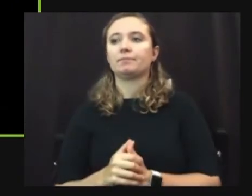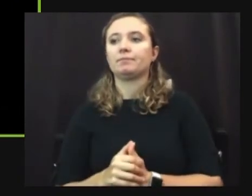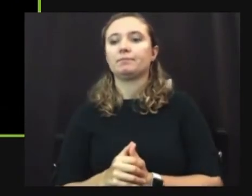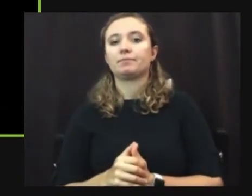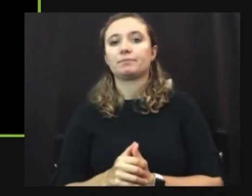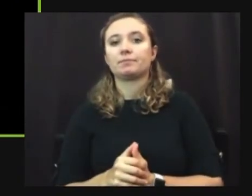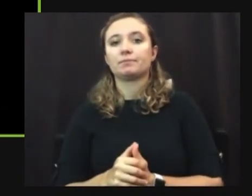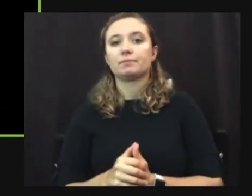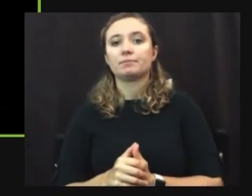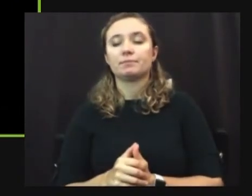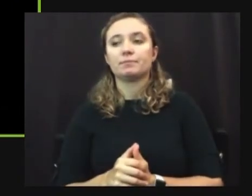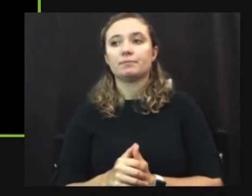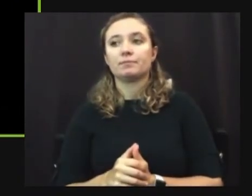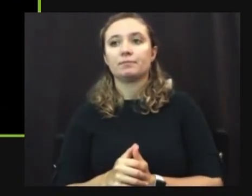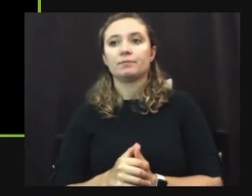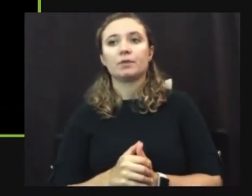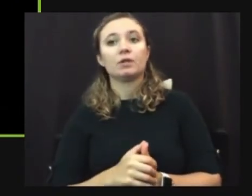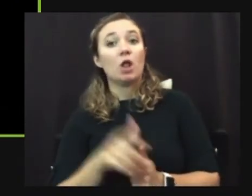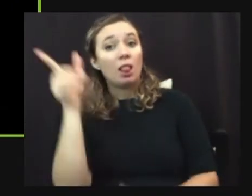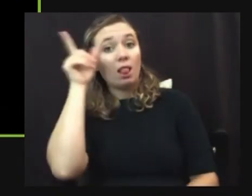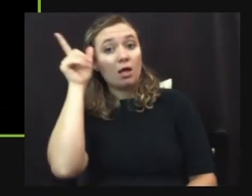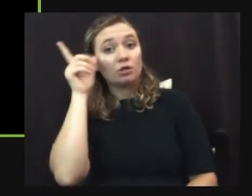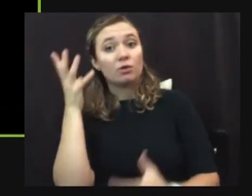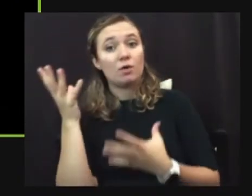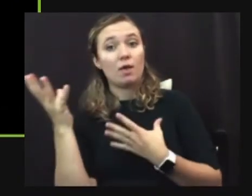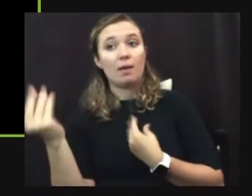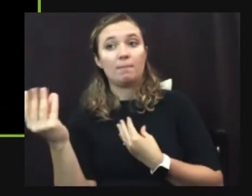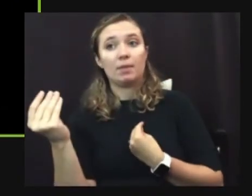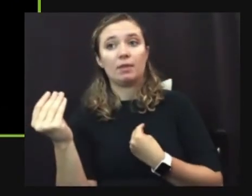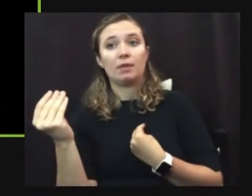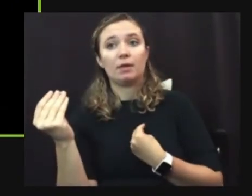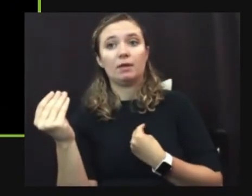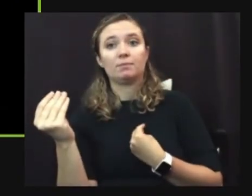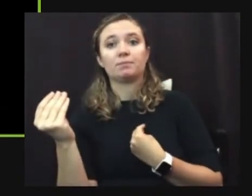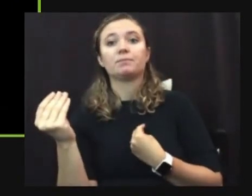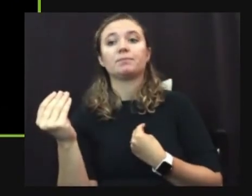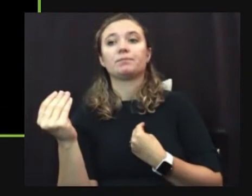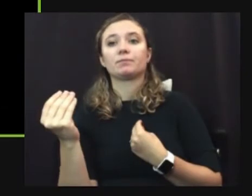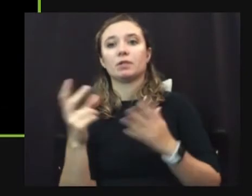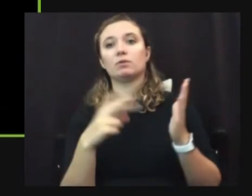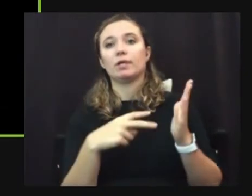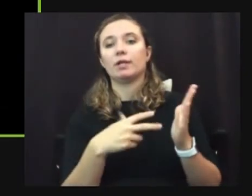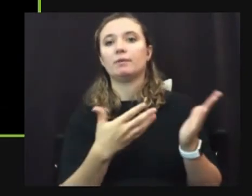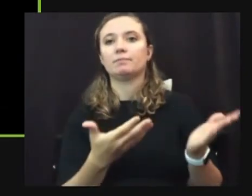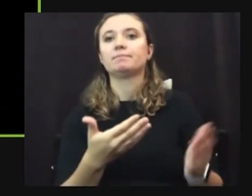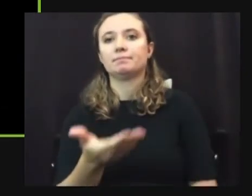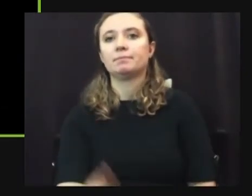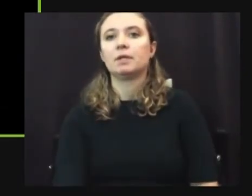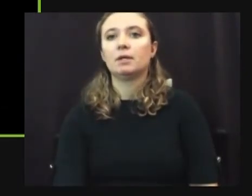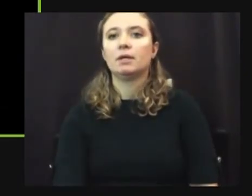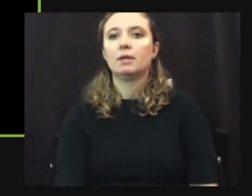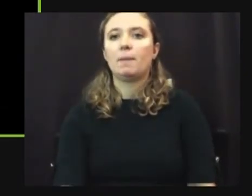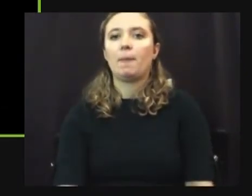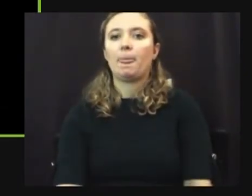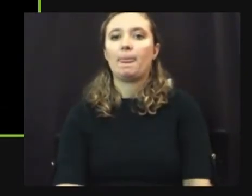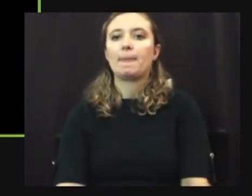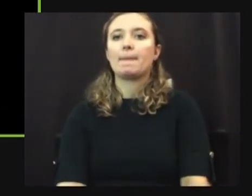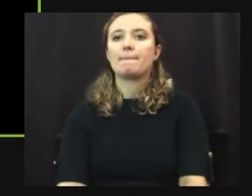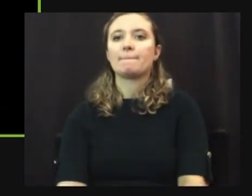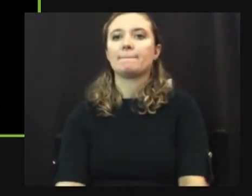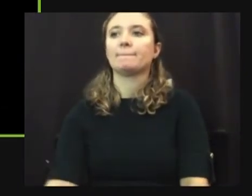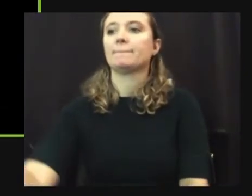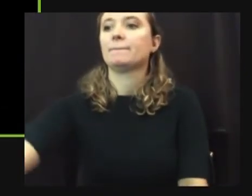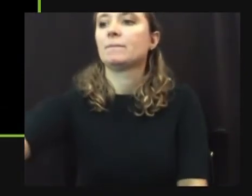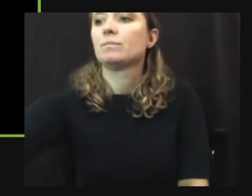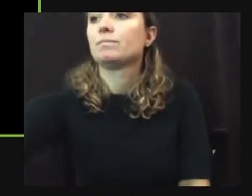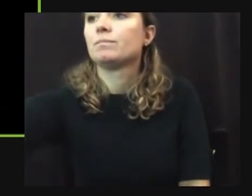Okay. Logical empathy is a fully conscious and thoughtful form of empathy that involves using logic, reason, verifiable